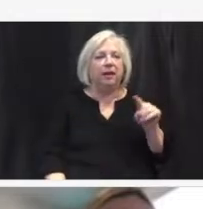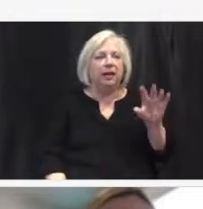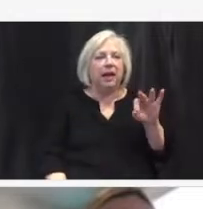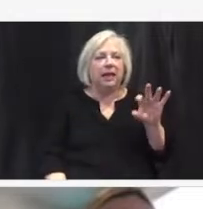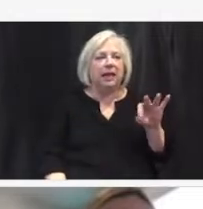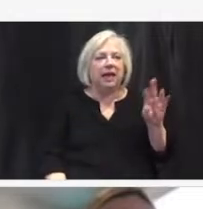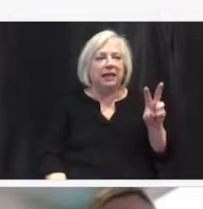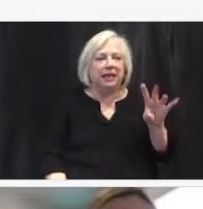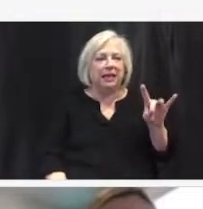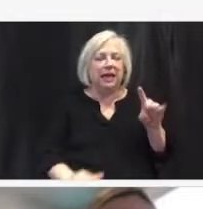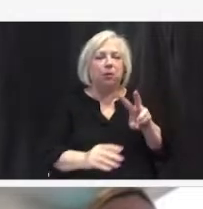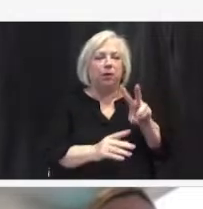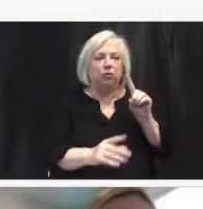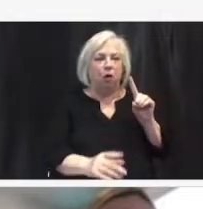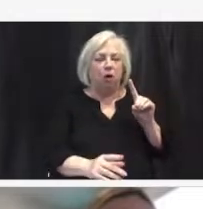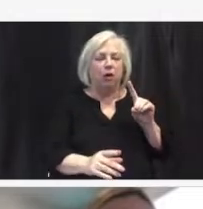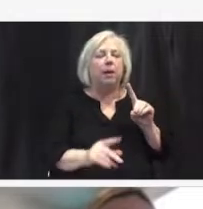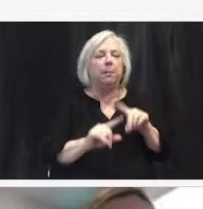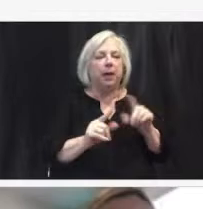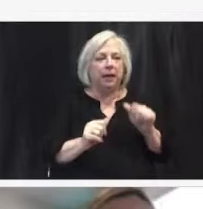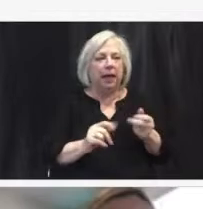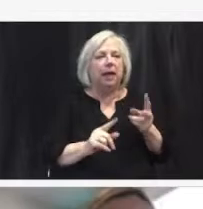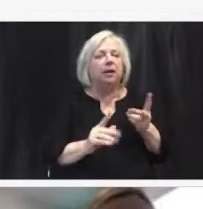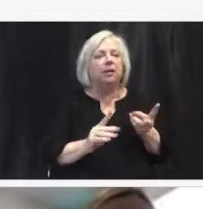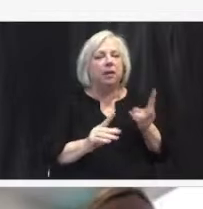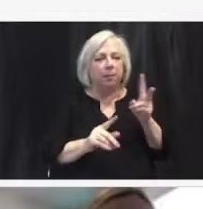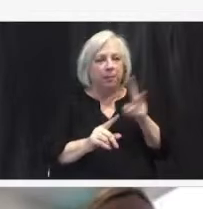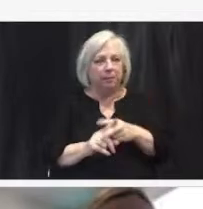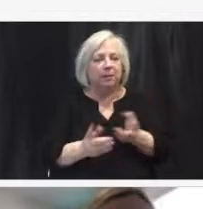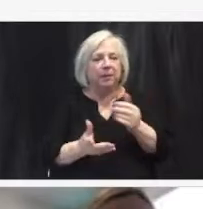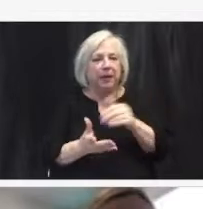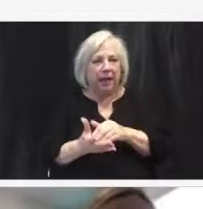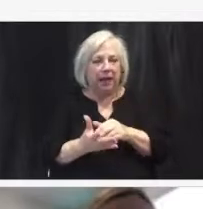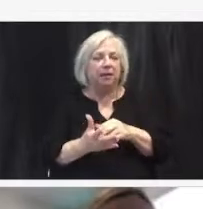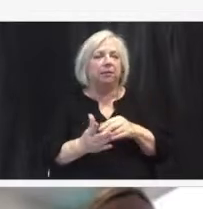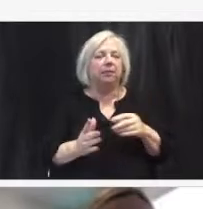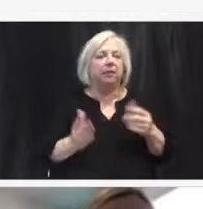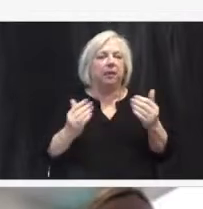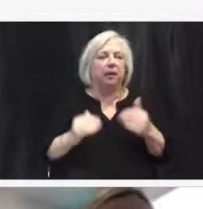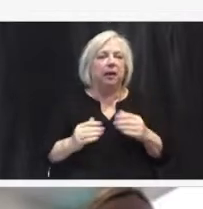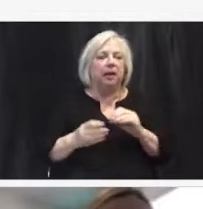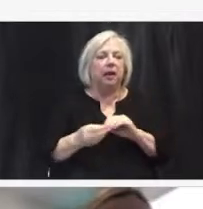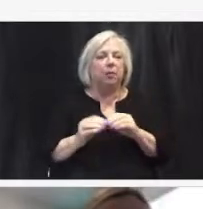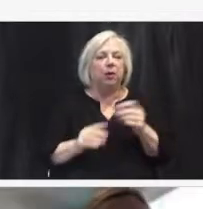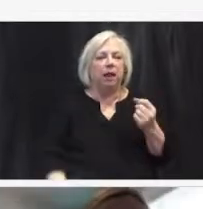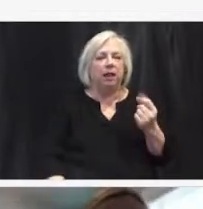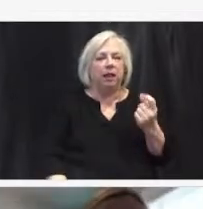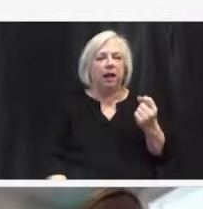is being withdrawn without prejudice at the request of the applicant. Item 11,